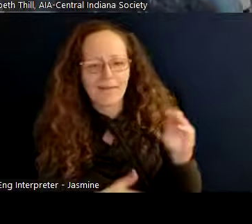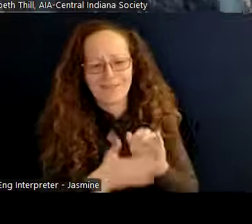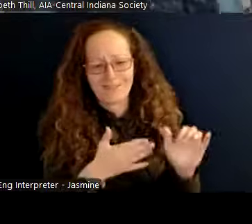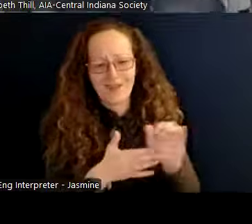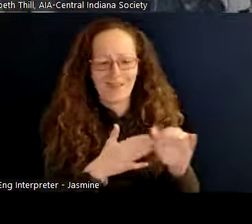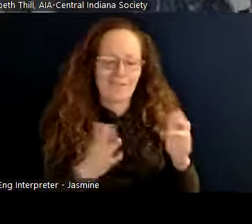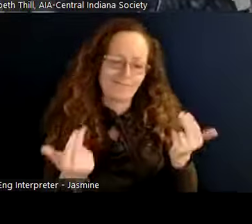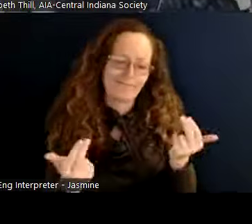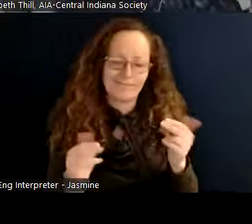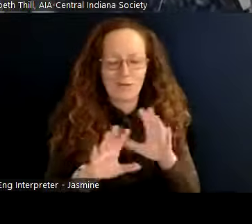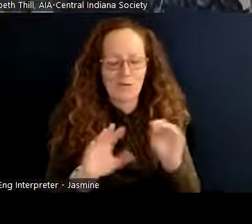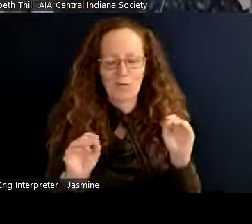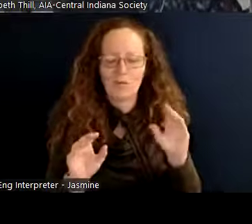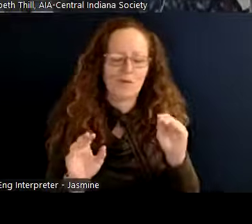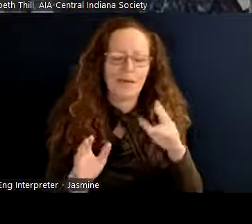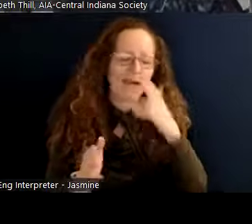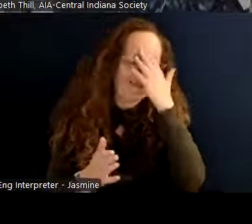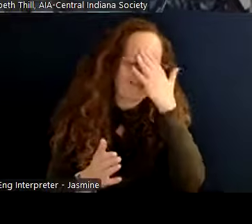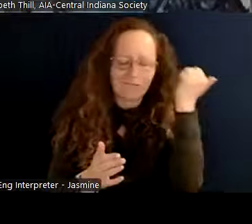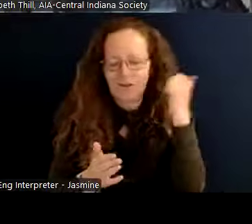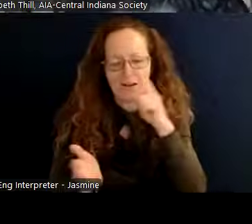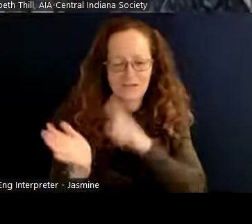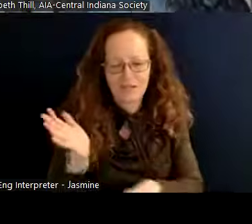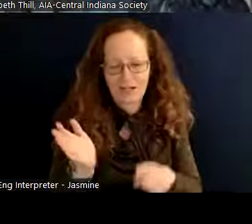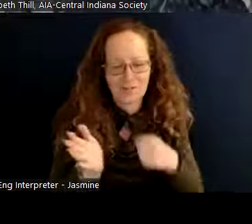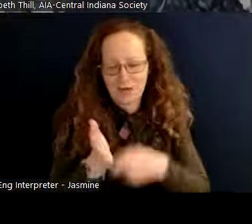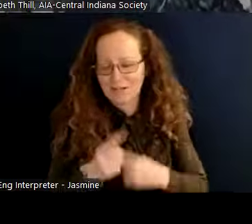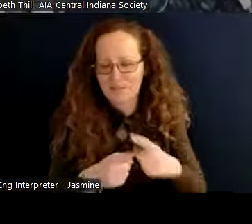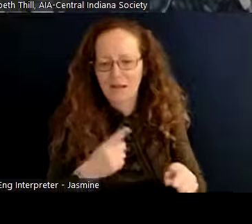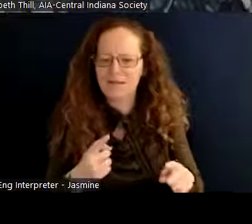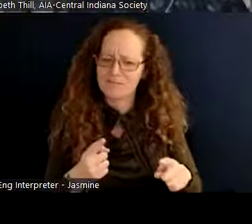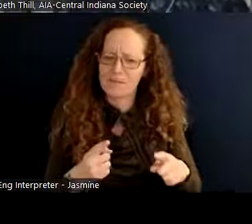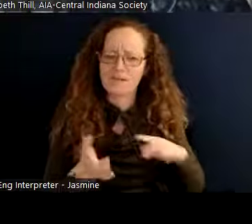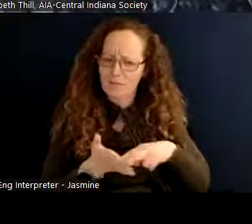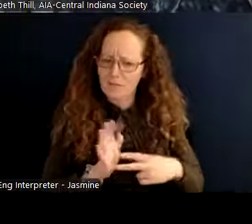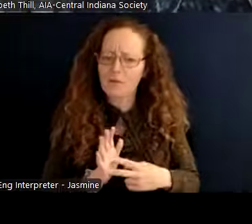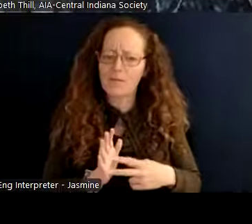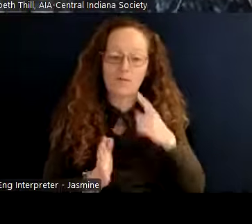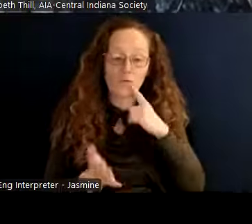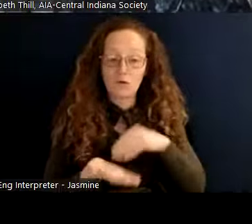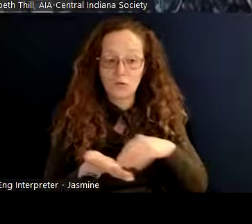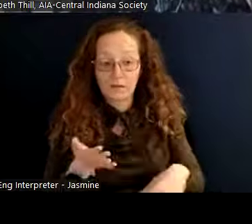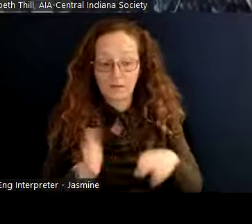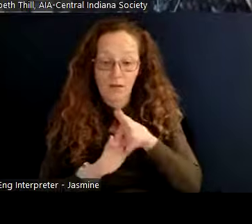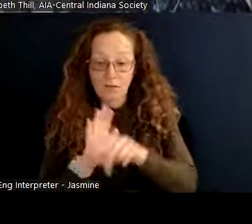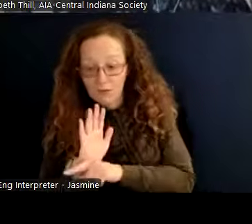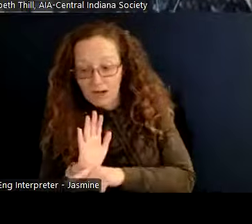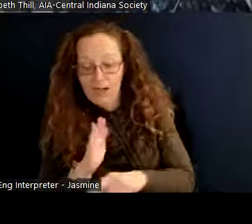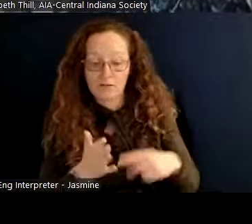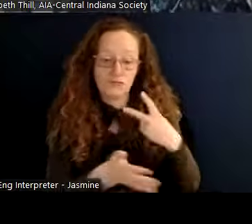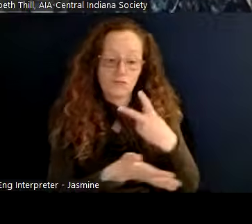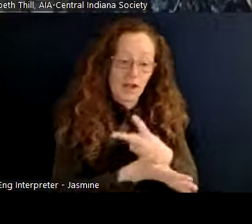but it is purposely very affordable for students, both undergraduates and graduates, or younger,